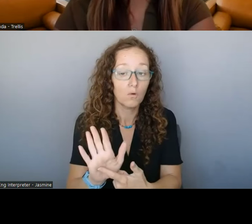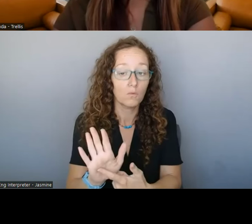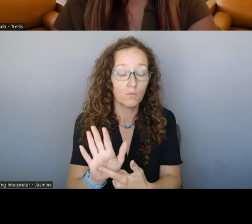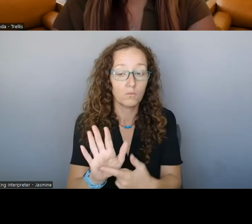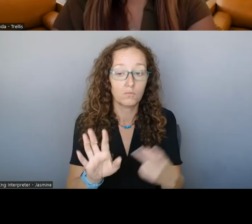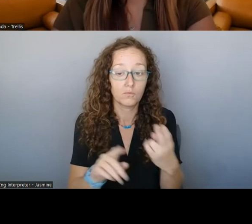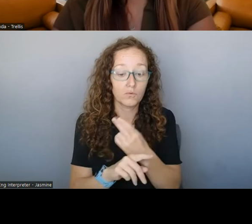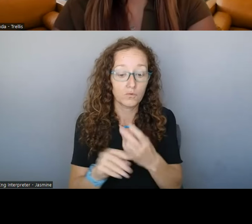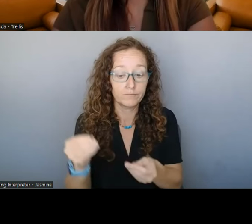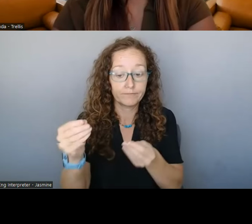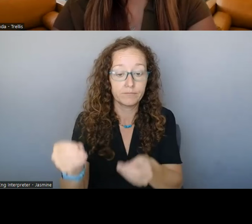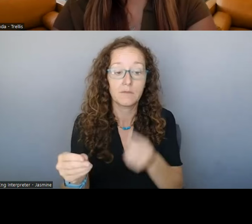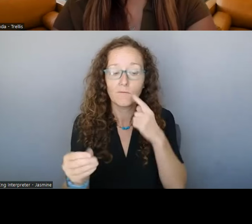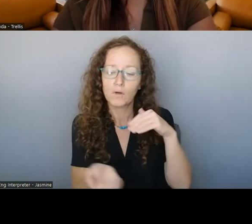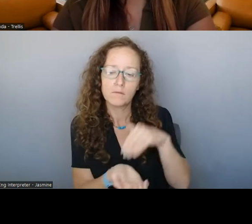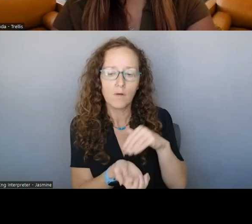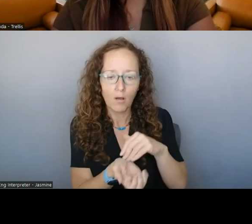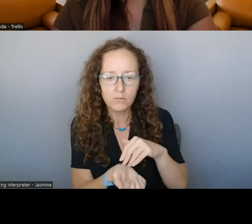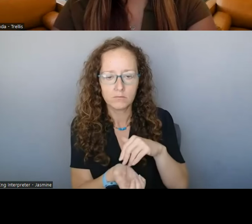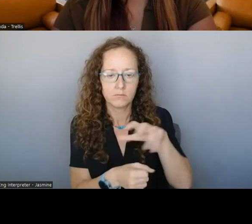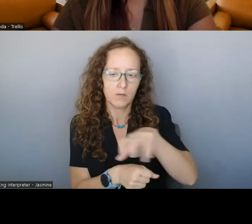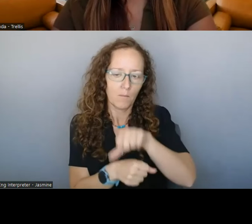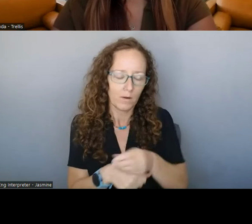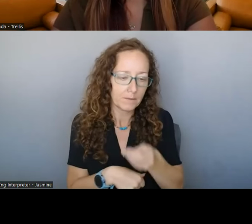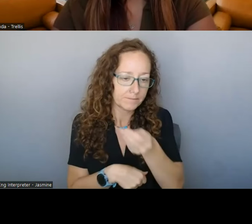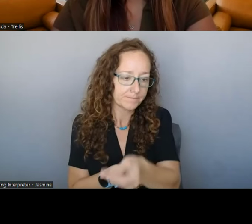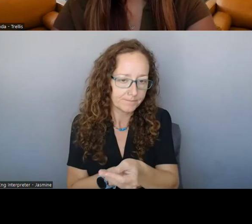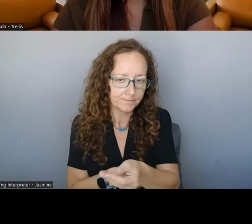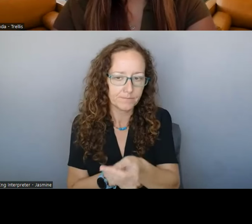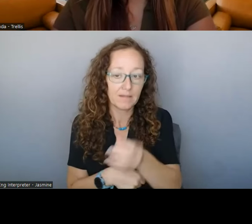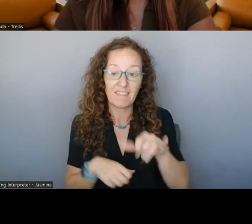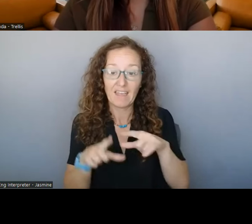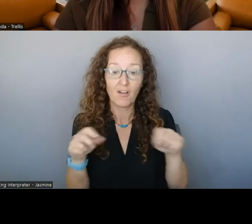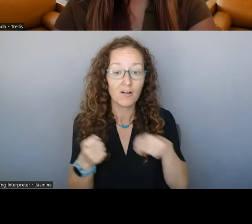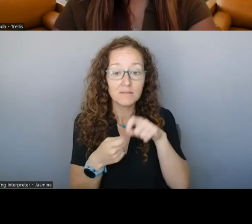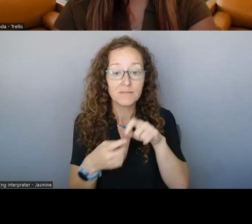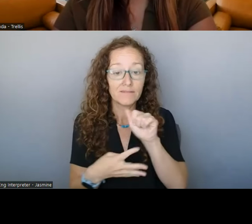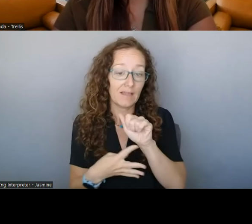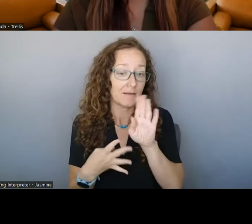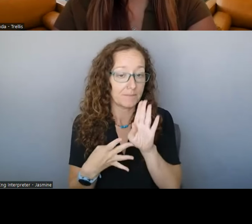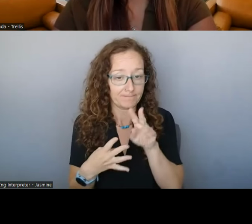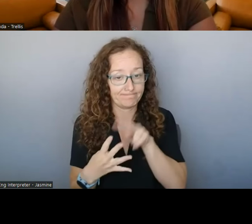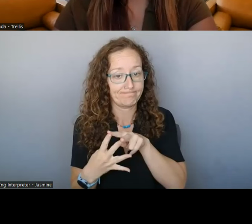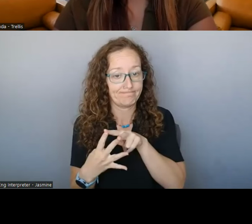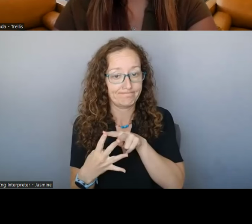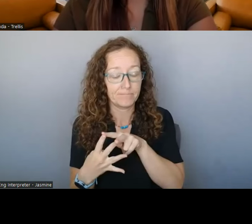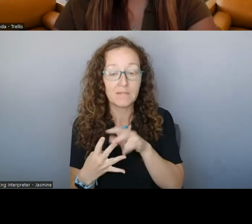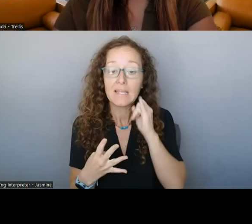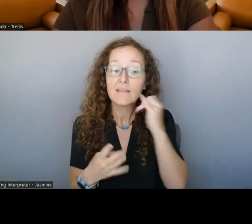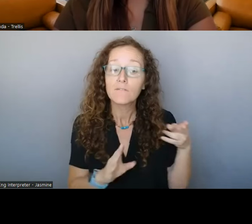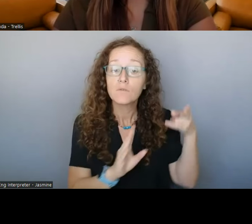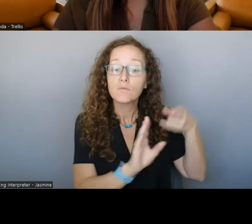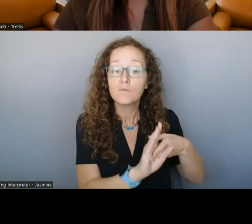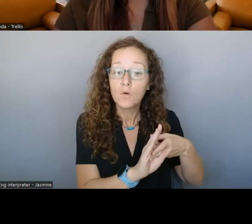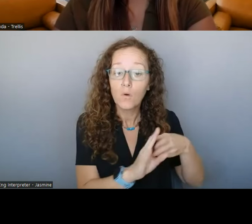appointment. And this card is specifically for Medicare Part A and B. If you enroll in a Medicare Advantage or